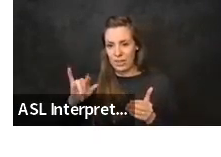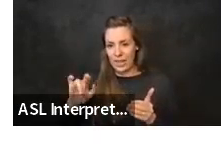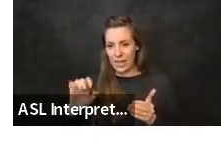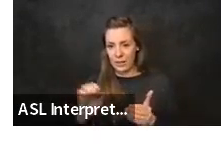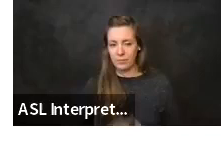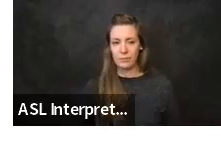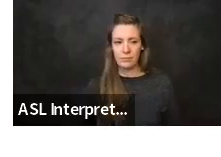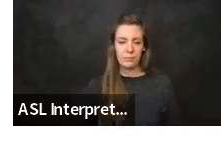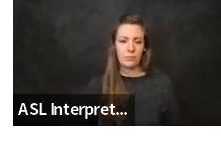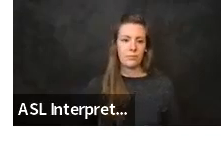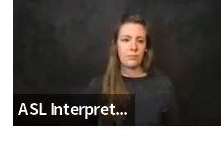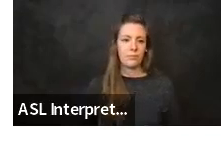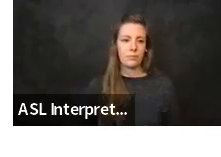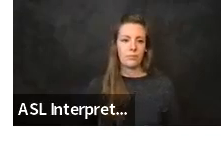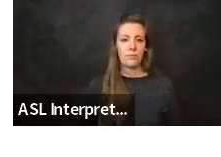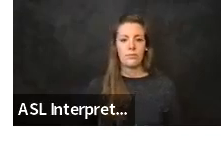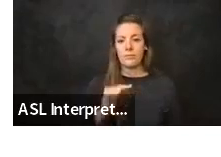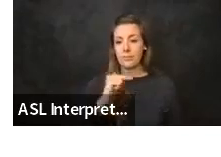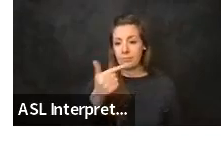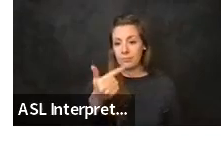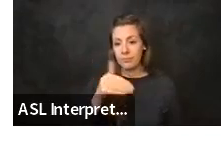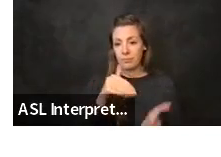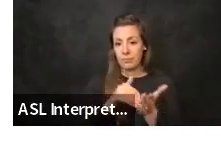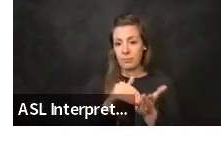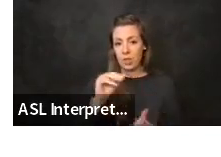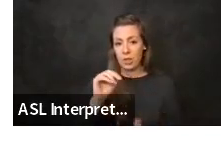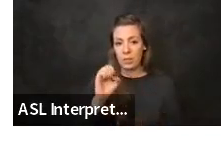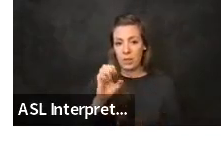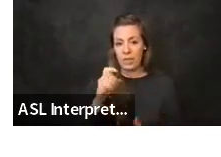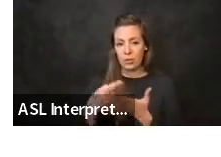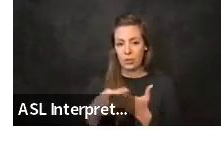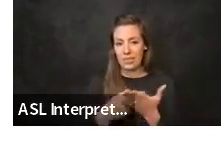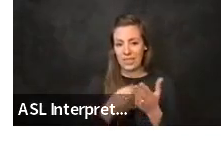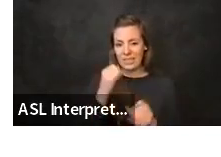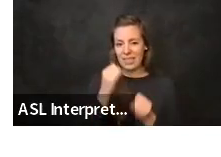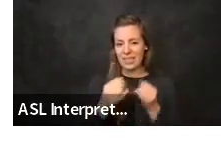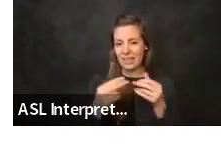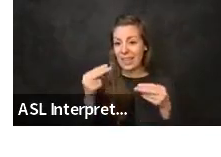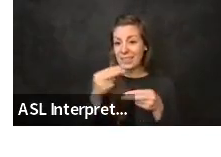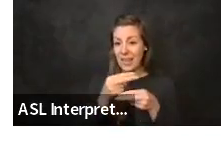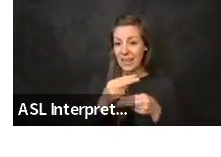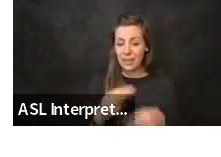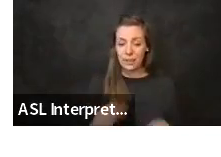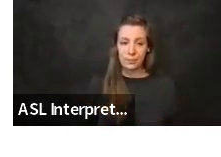And I'm going to turn it over to Dr. Mees to discuss this last slide.